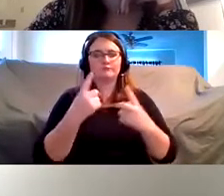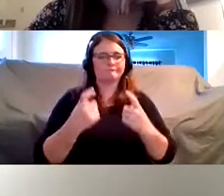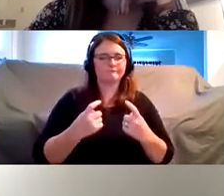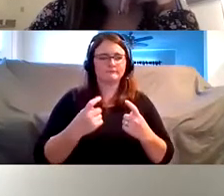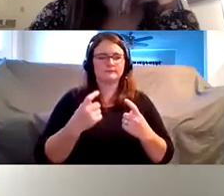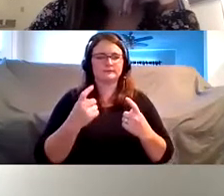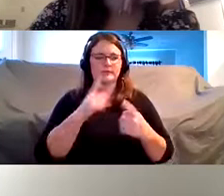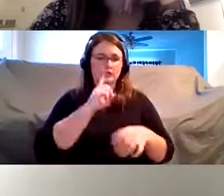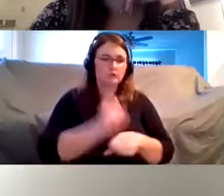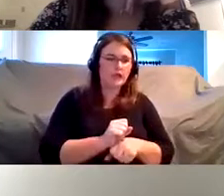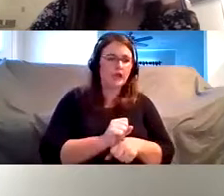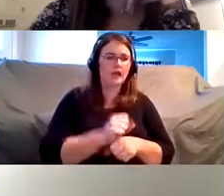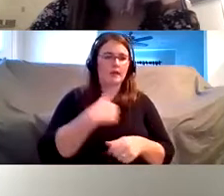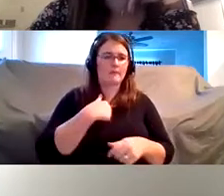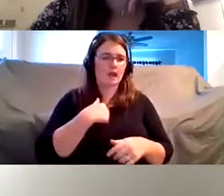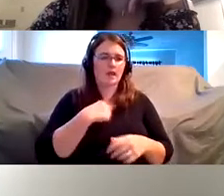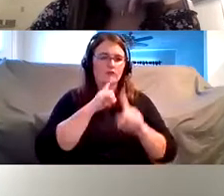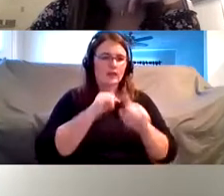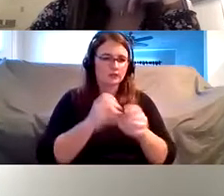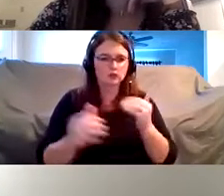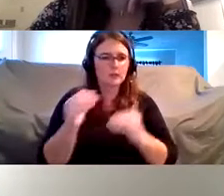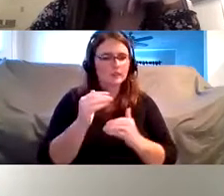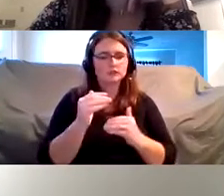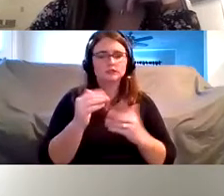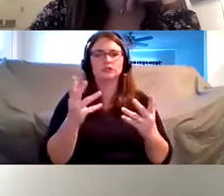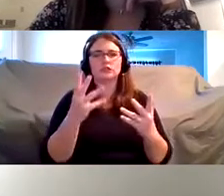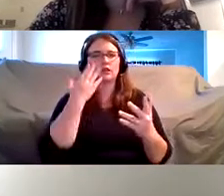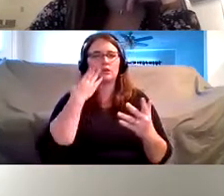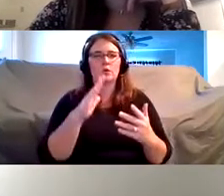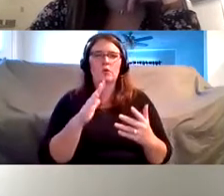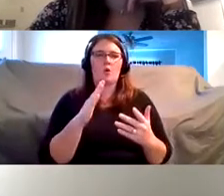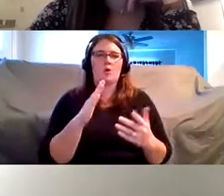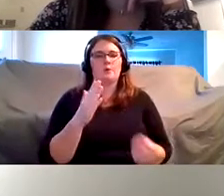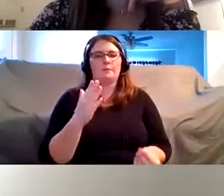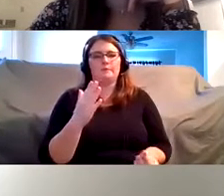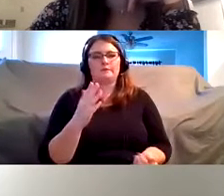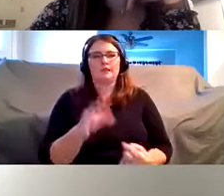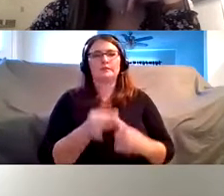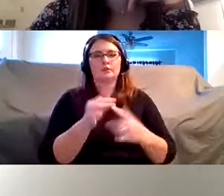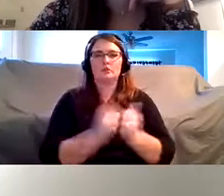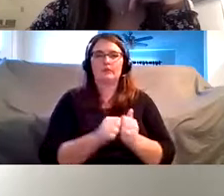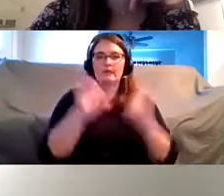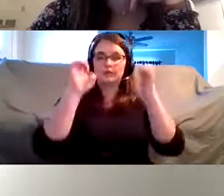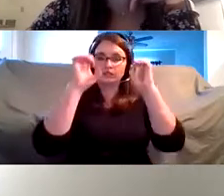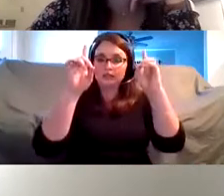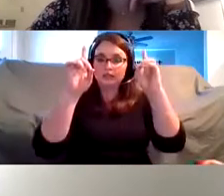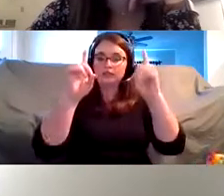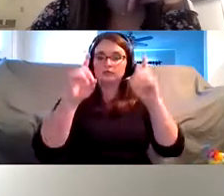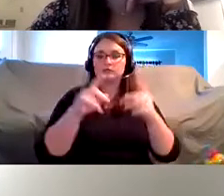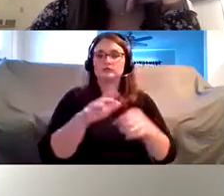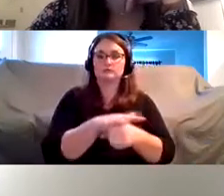who you can trust as an ally. And in particular, when we're thinking about educational spaces, work